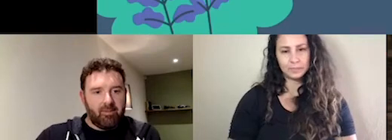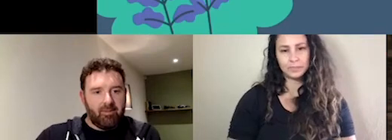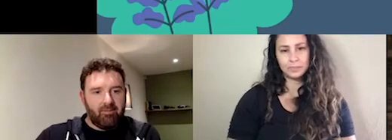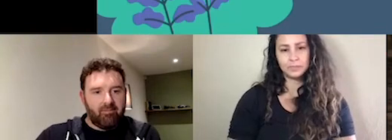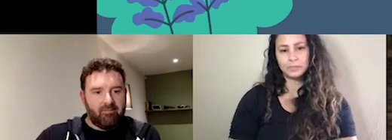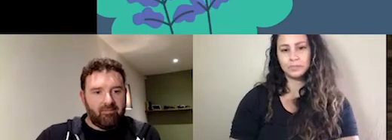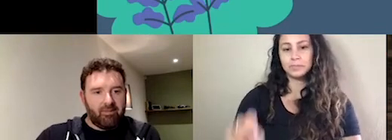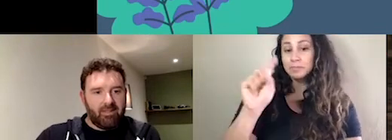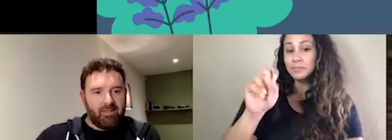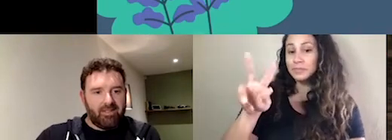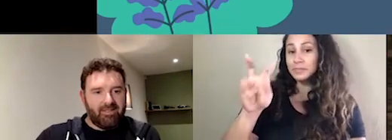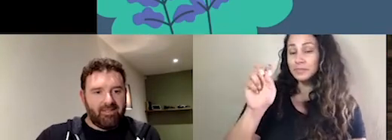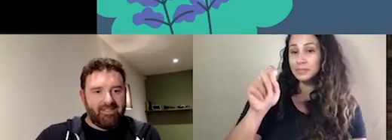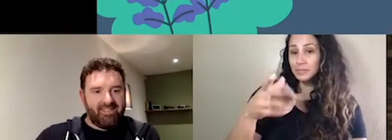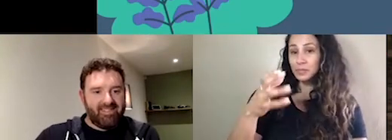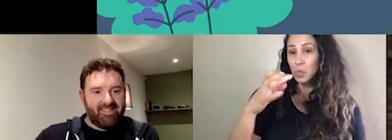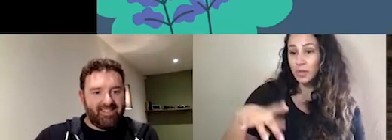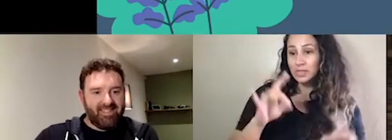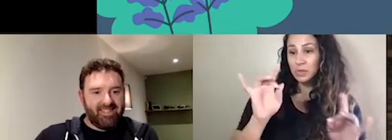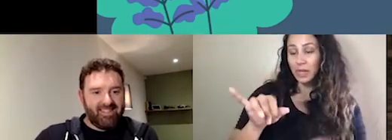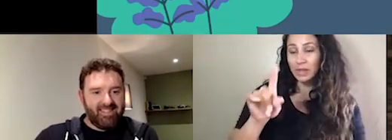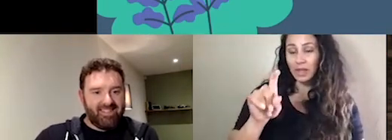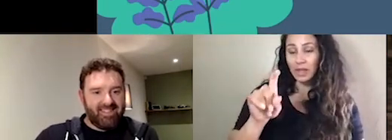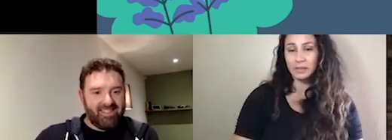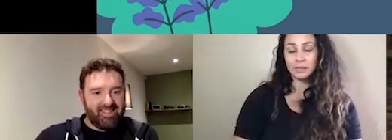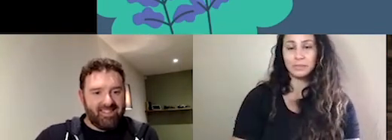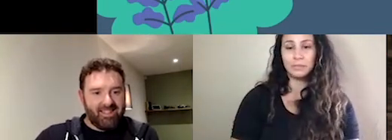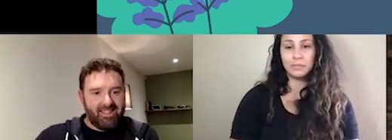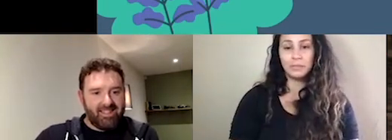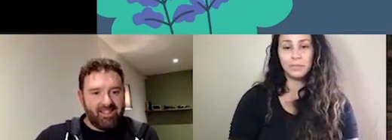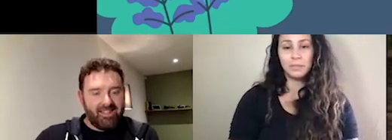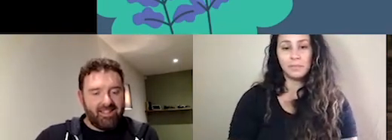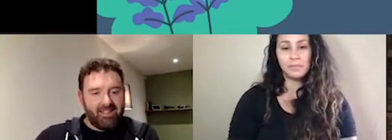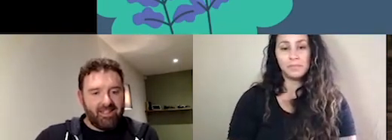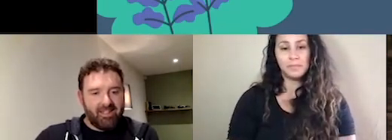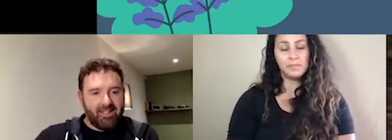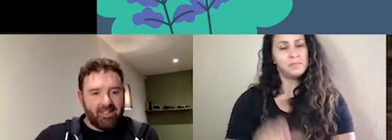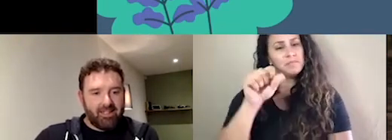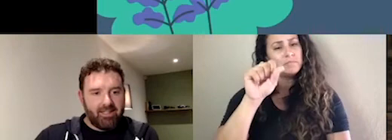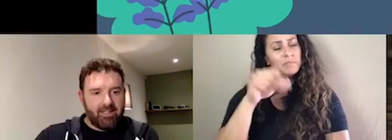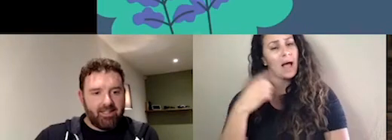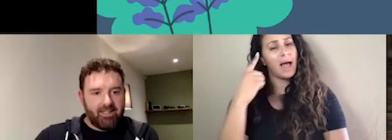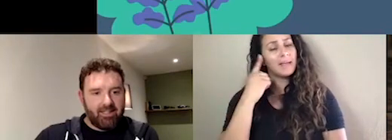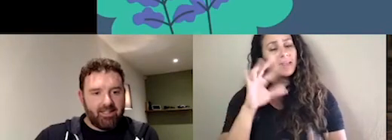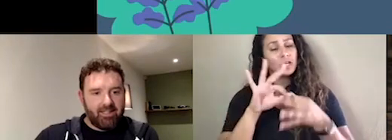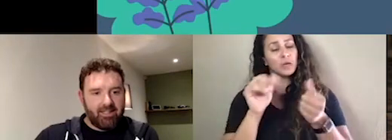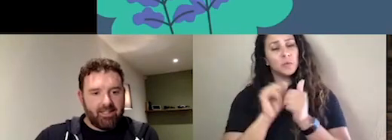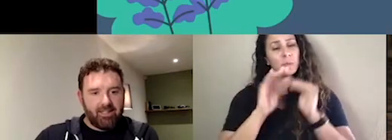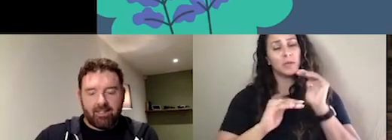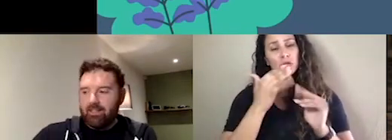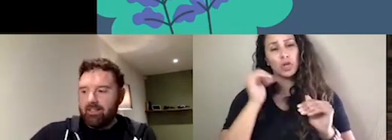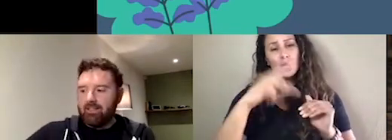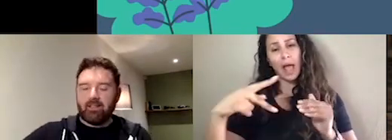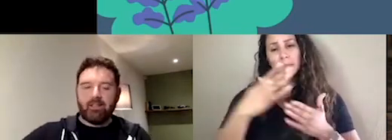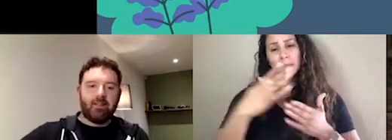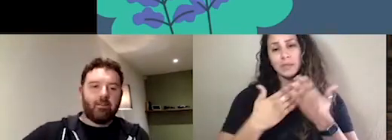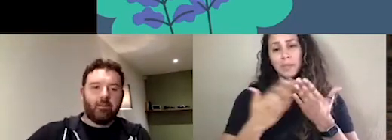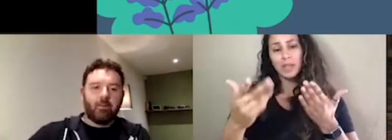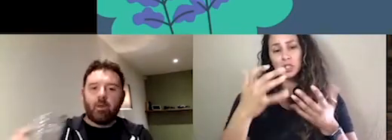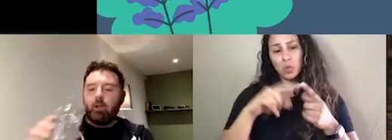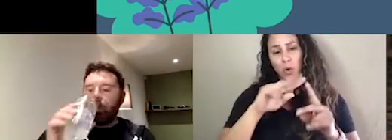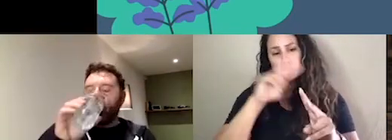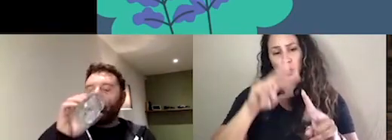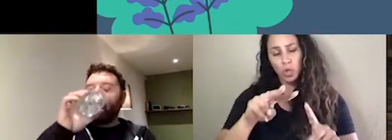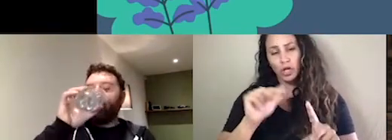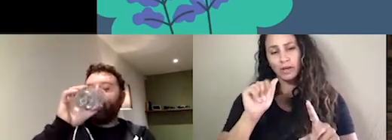Steve, maybe do you want to take that? Yeah, I mean, I think in terms of building a good app, the things you want to look at